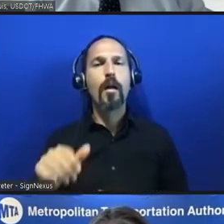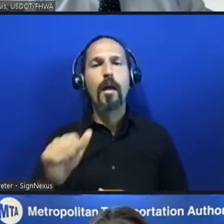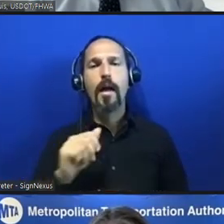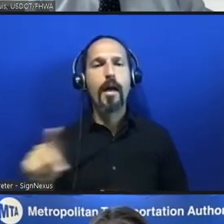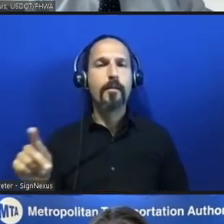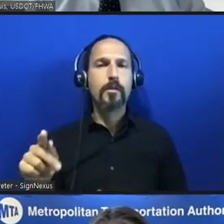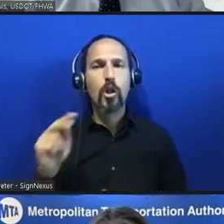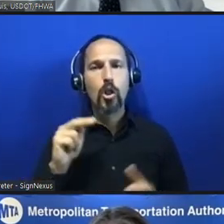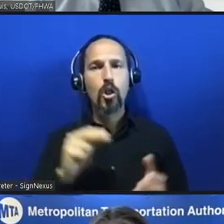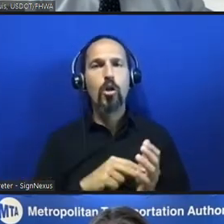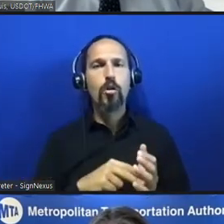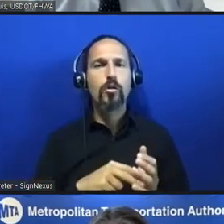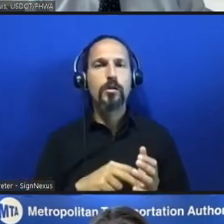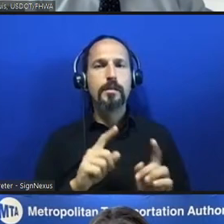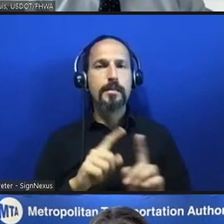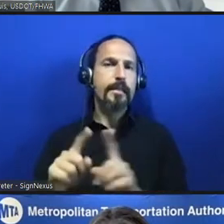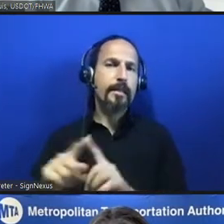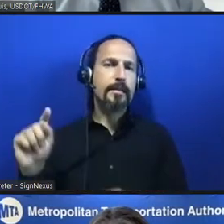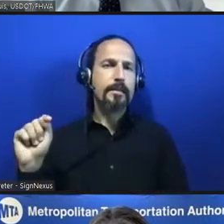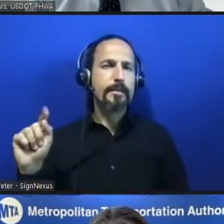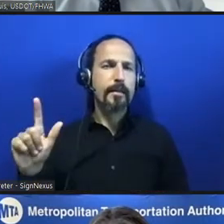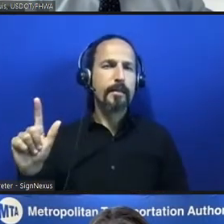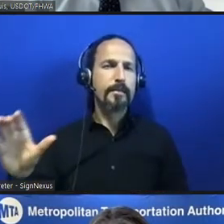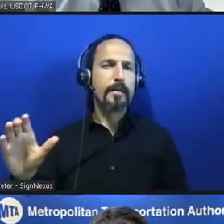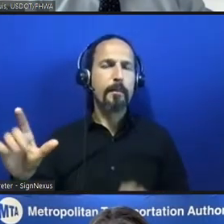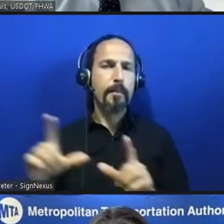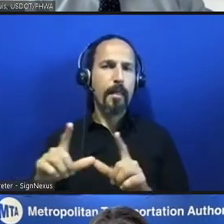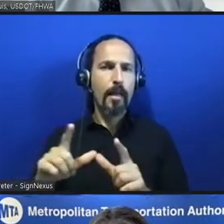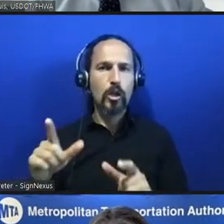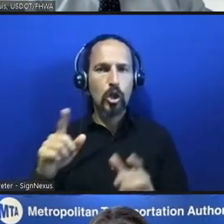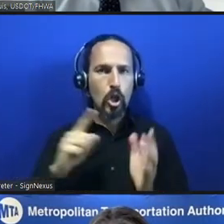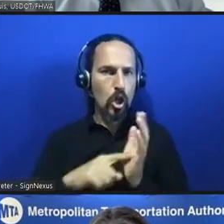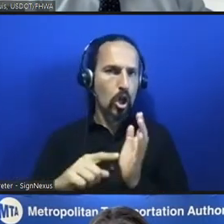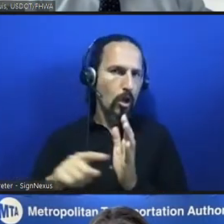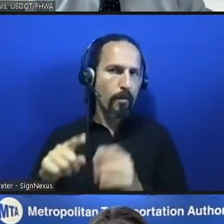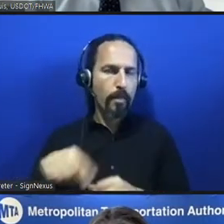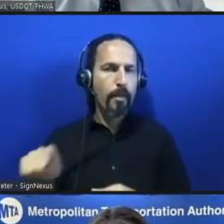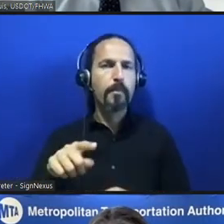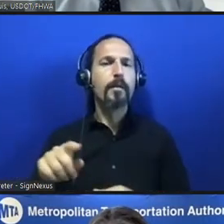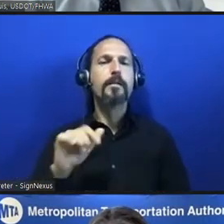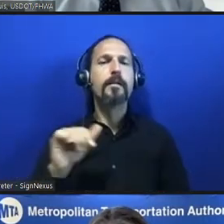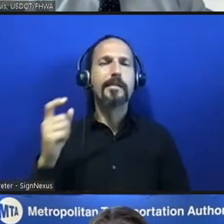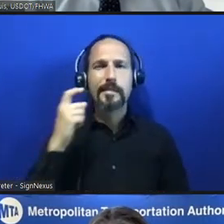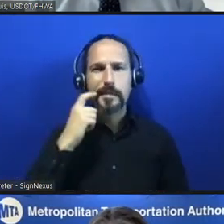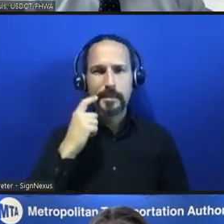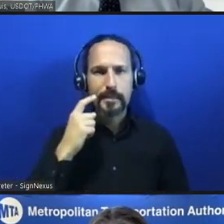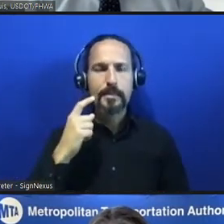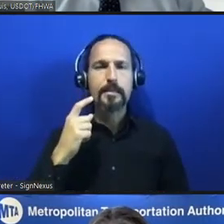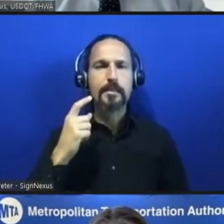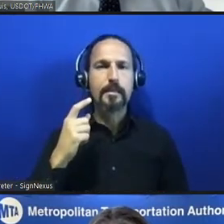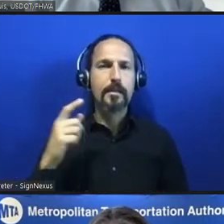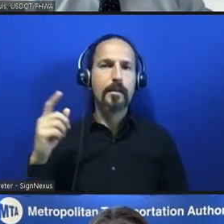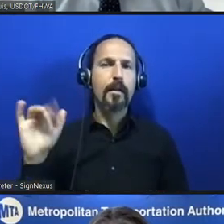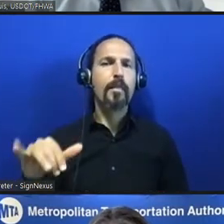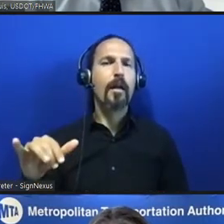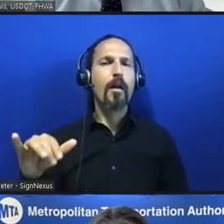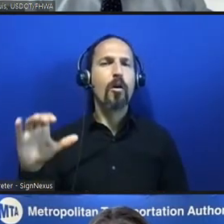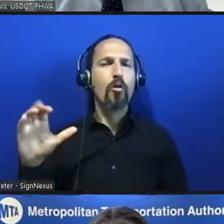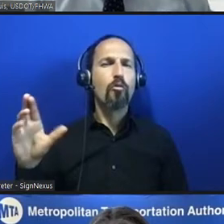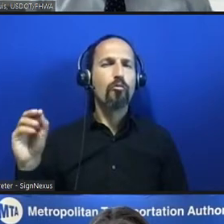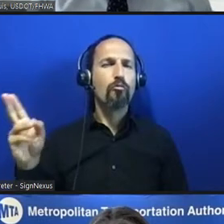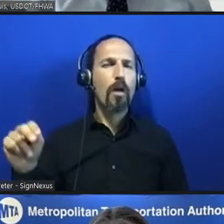them there was a gentleman uh this August 27th as a matter of fact from Crown Heights